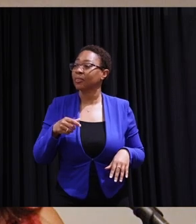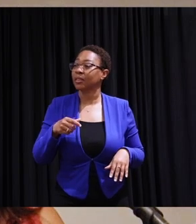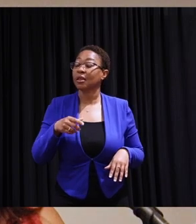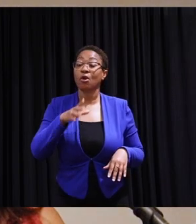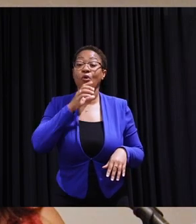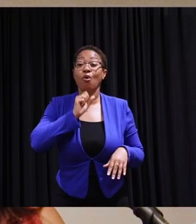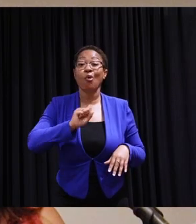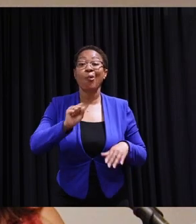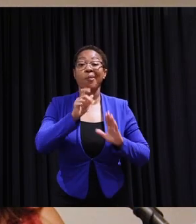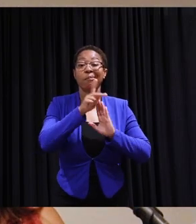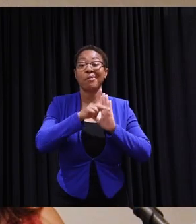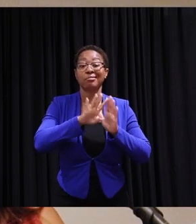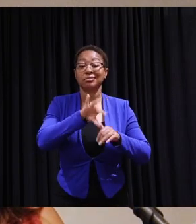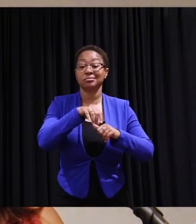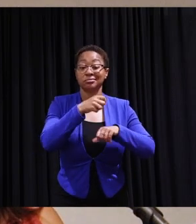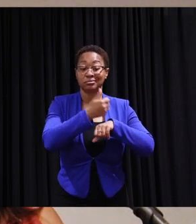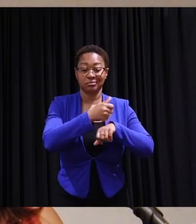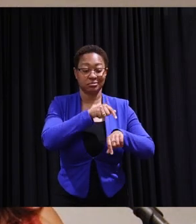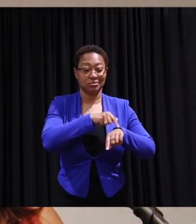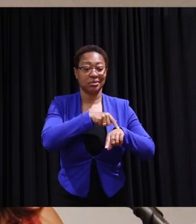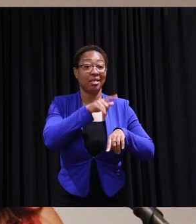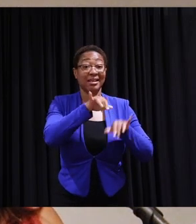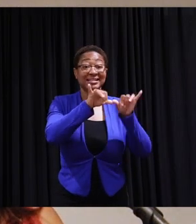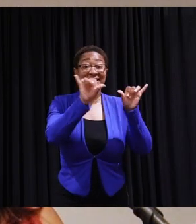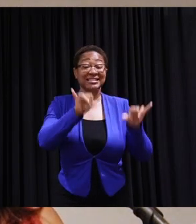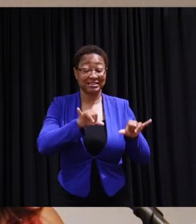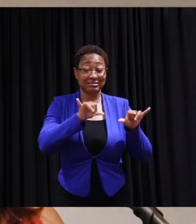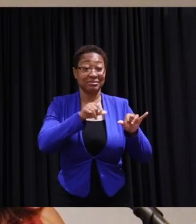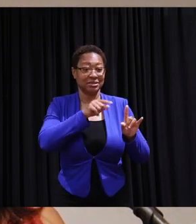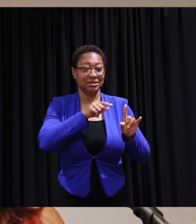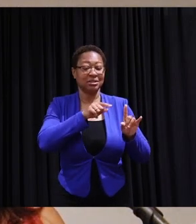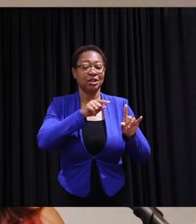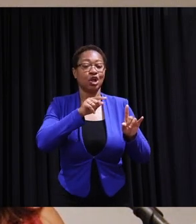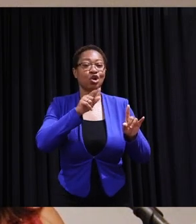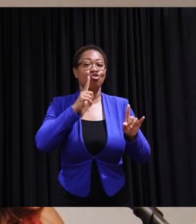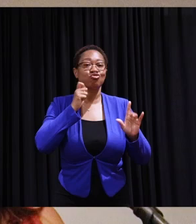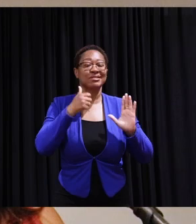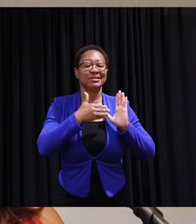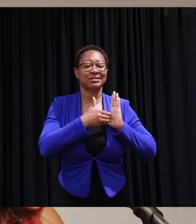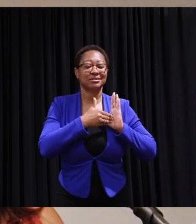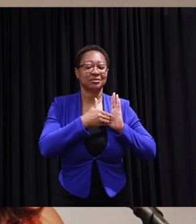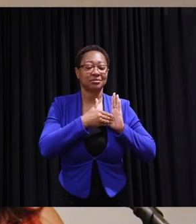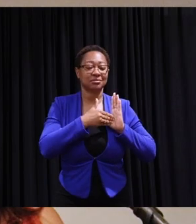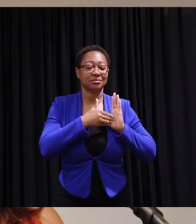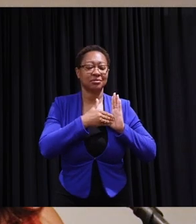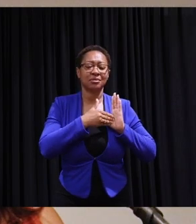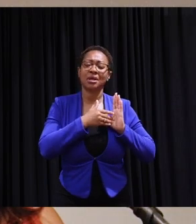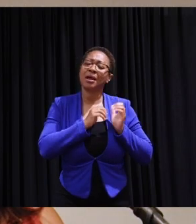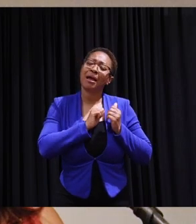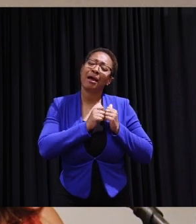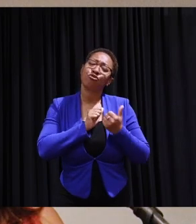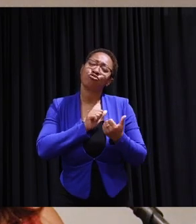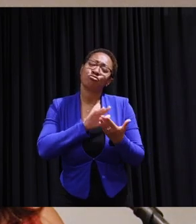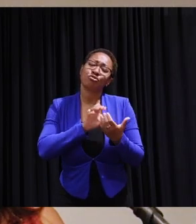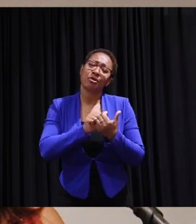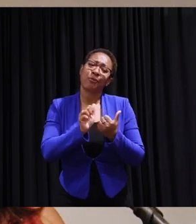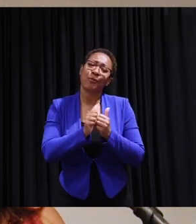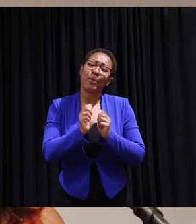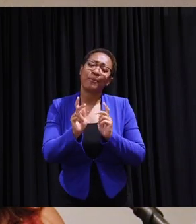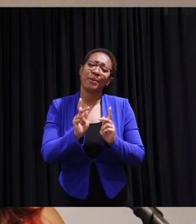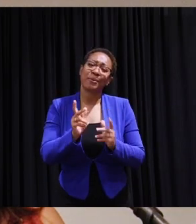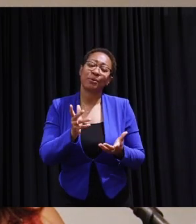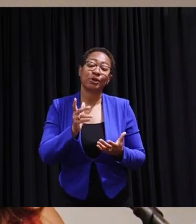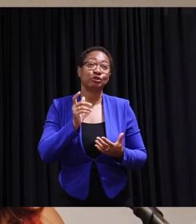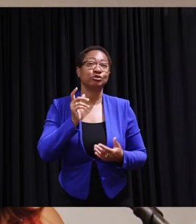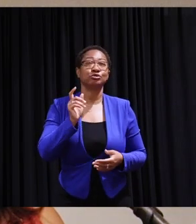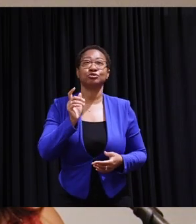that are still in place are very systematically racist in play. How do you broach that with people? Because the second